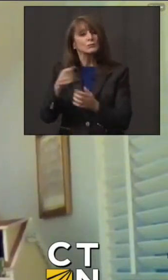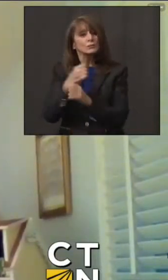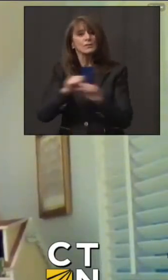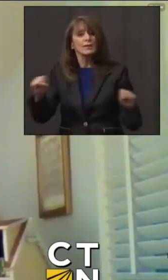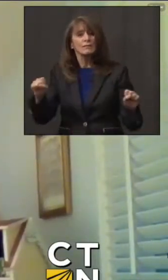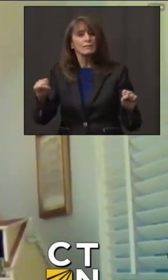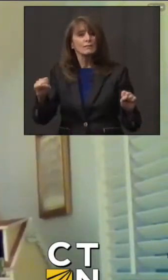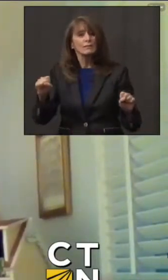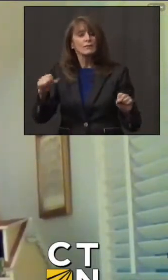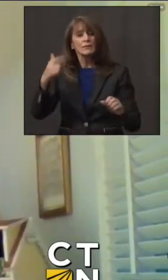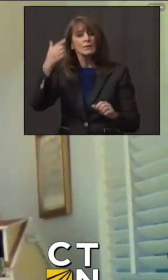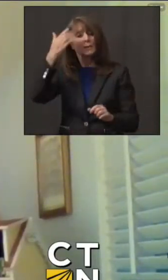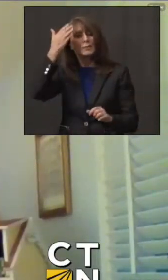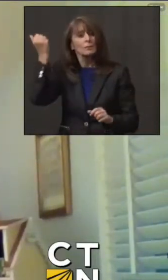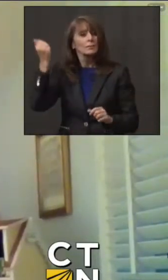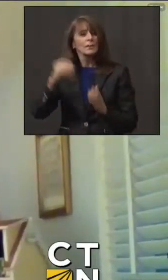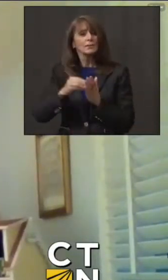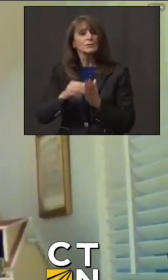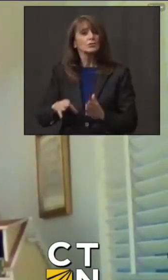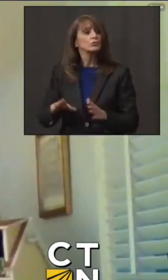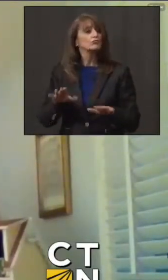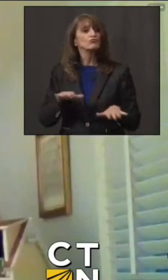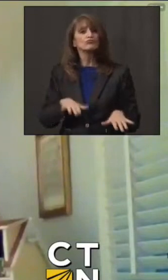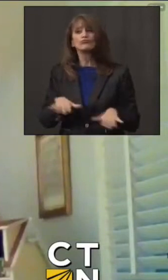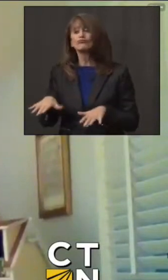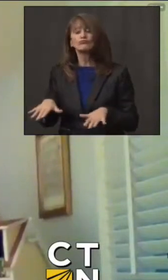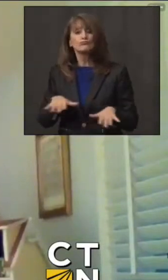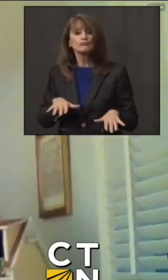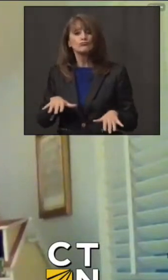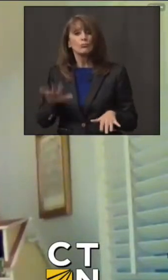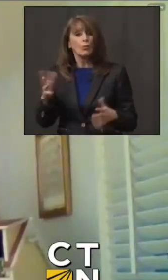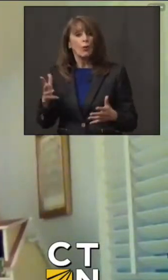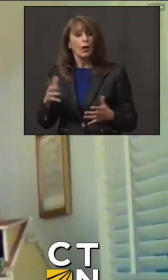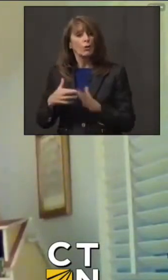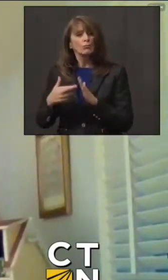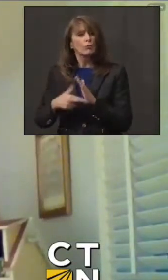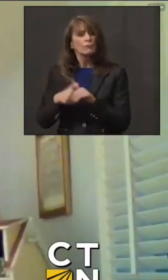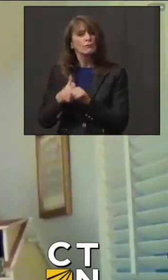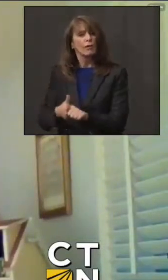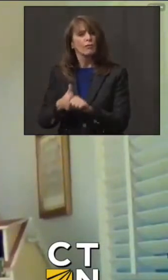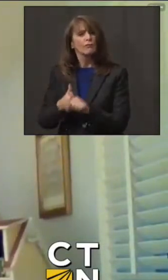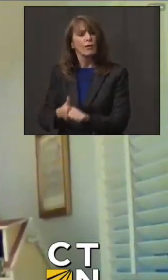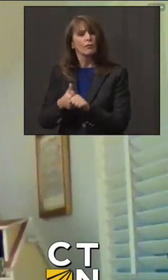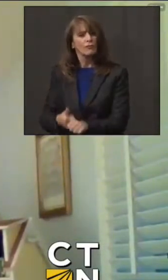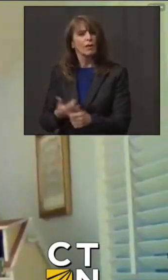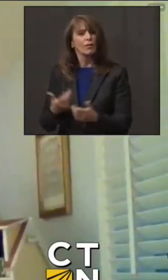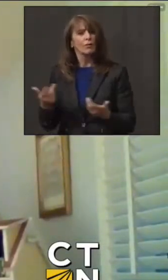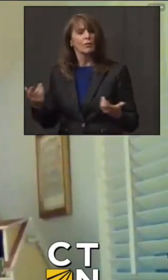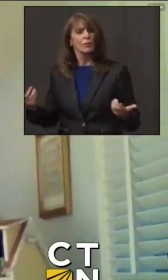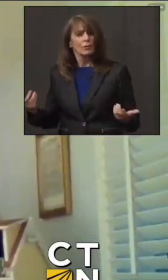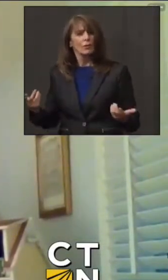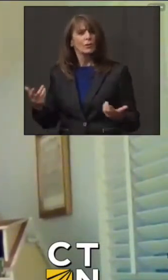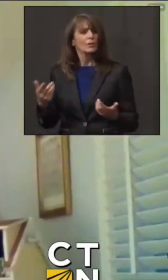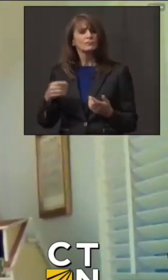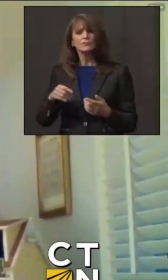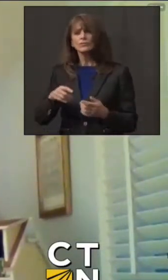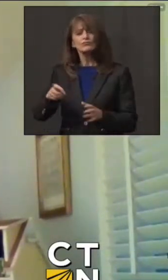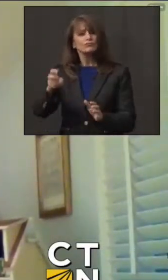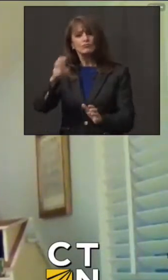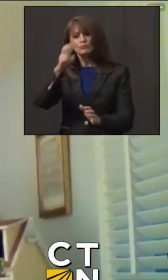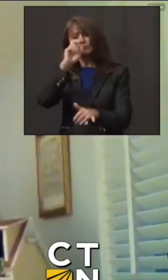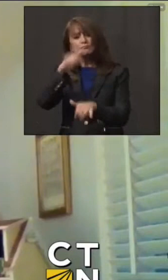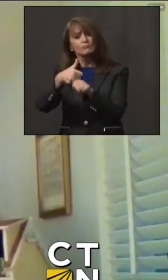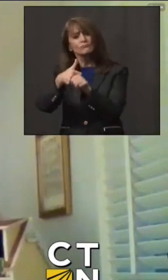are. The rules are followed in schools to a T,